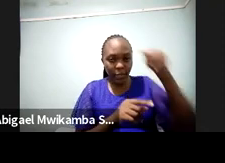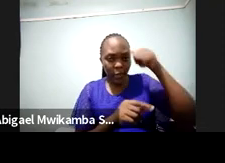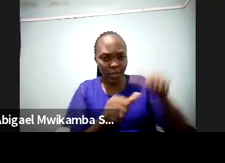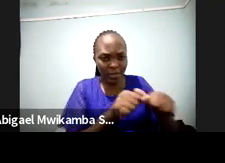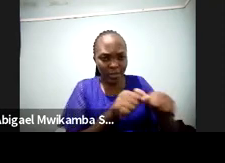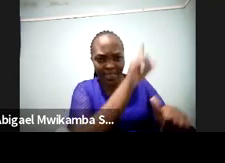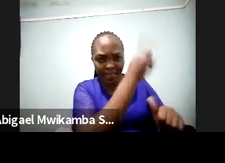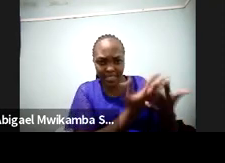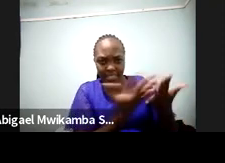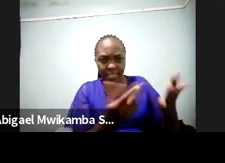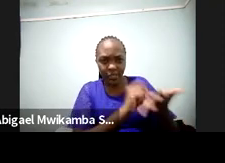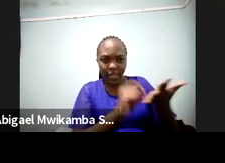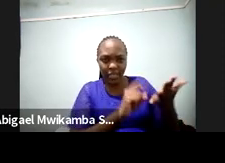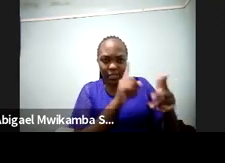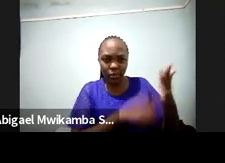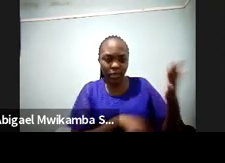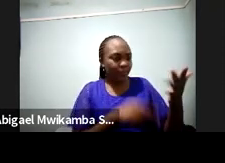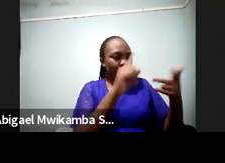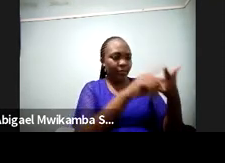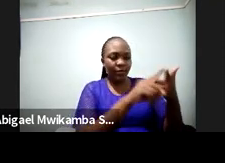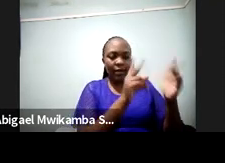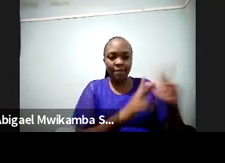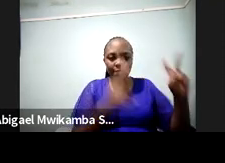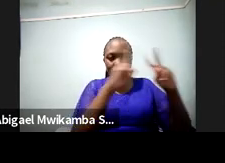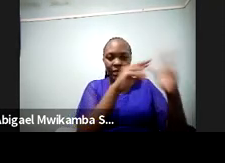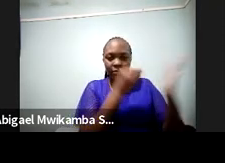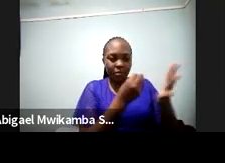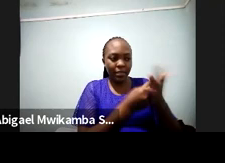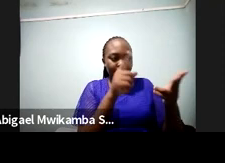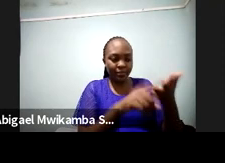financial goals. We've now come to